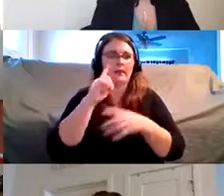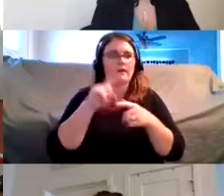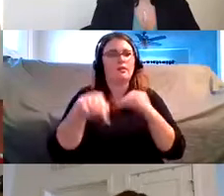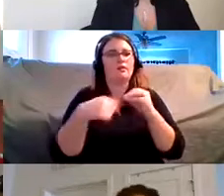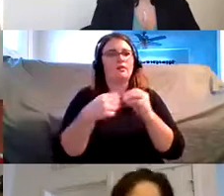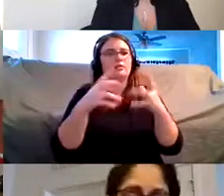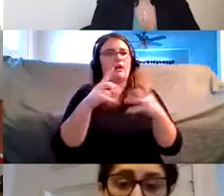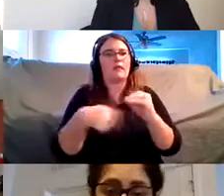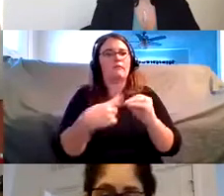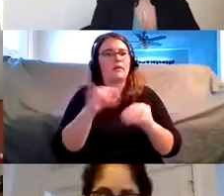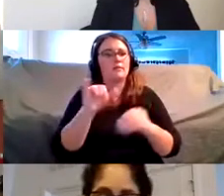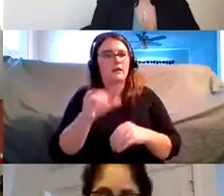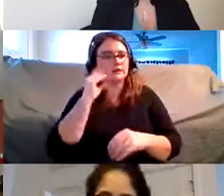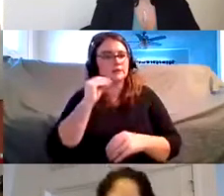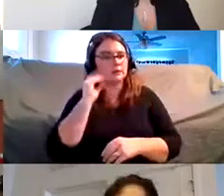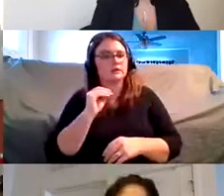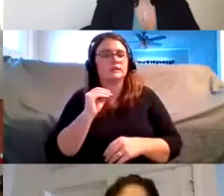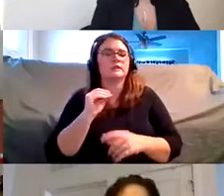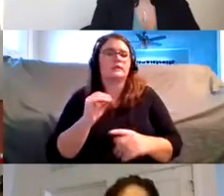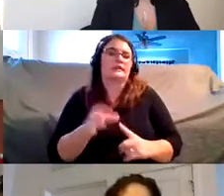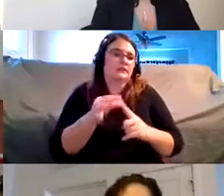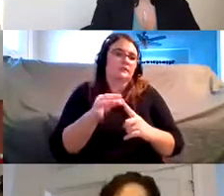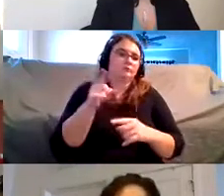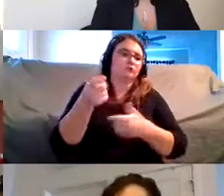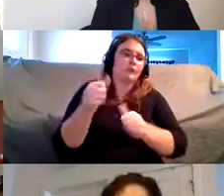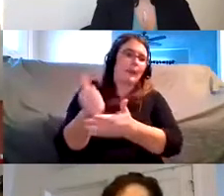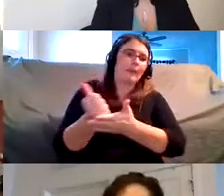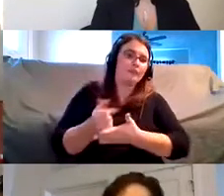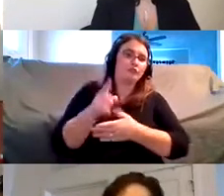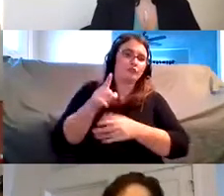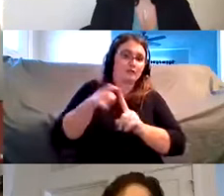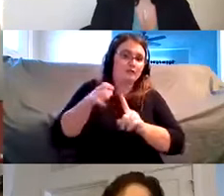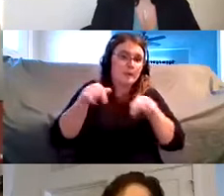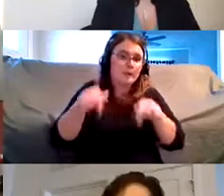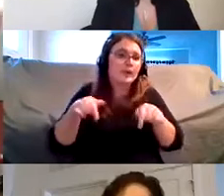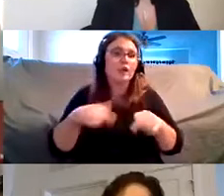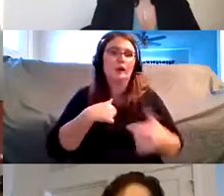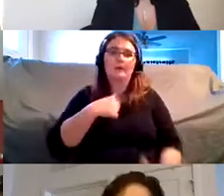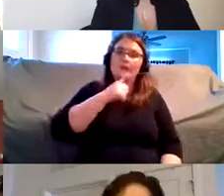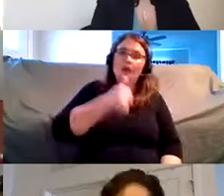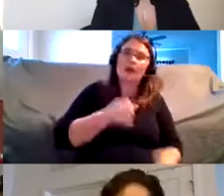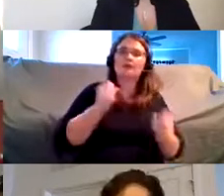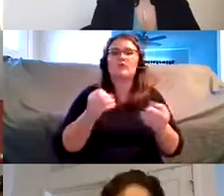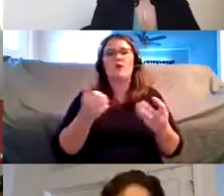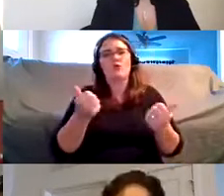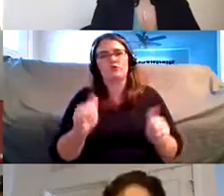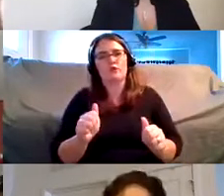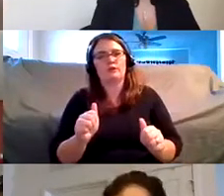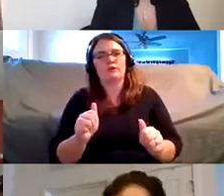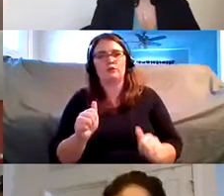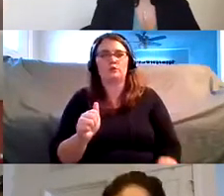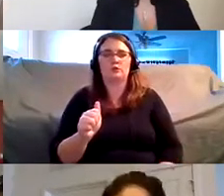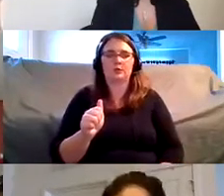other than she's trying to help me. She's native, I'm not. So just trying to,